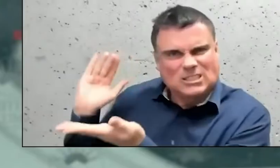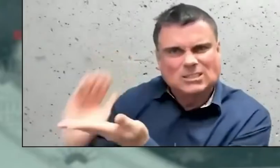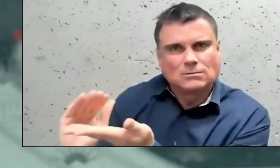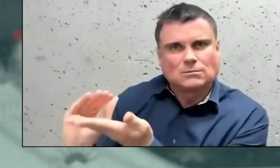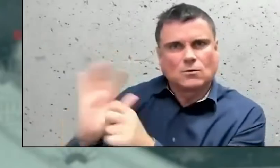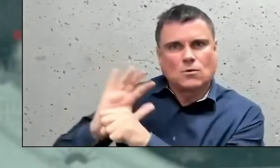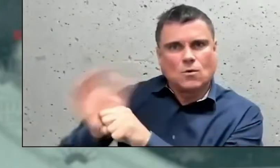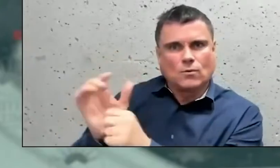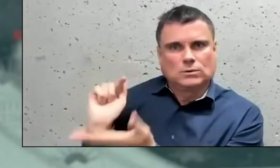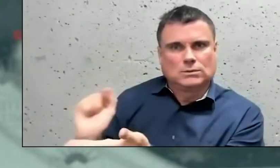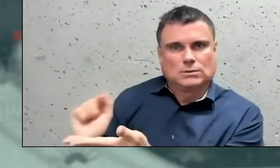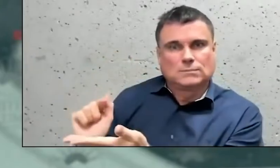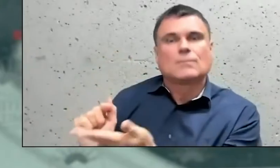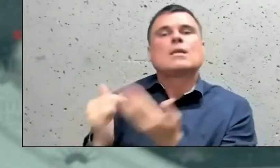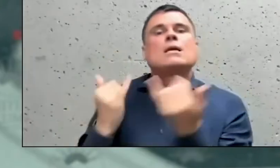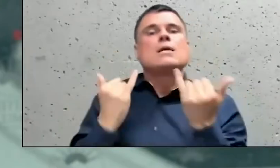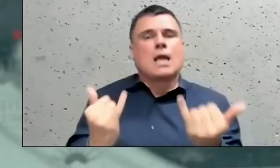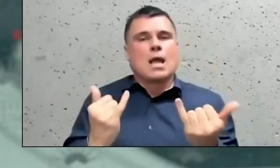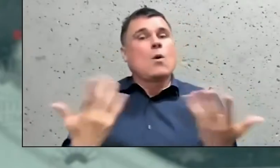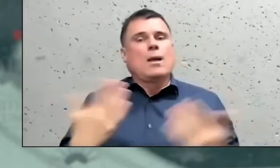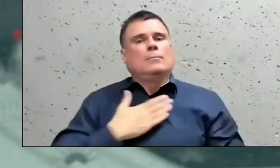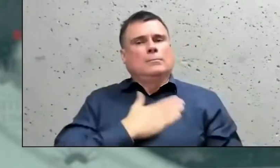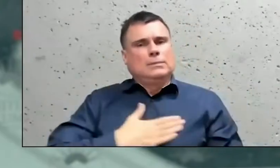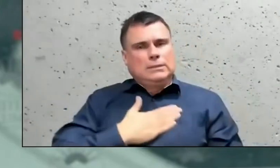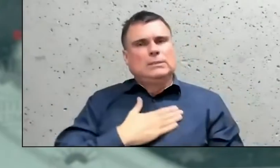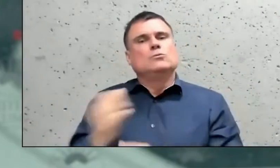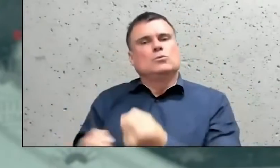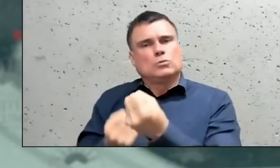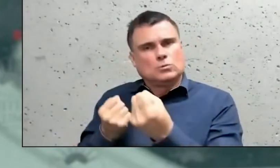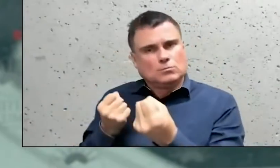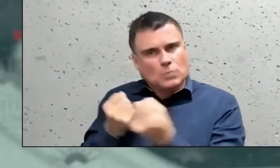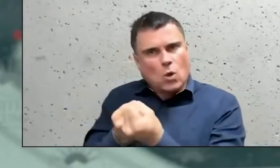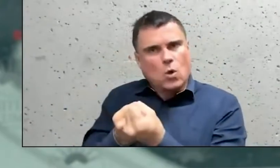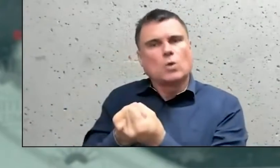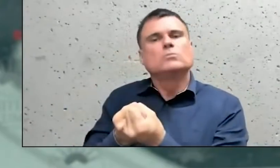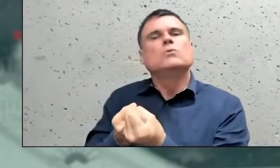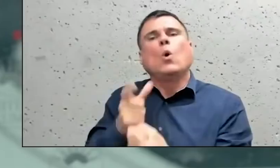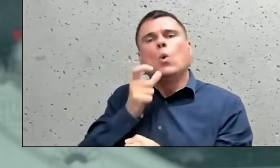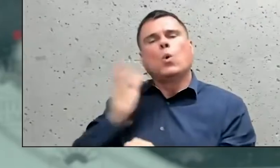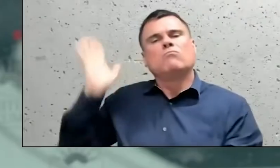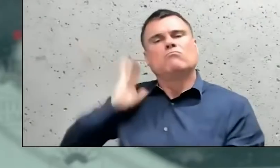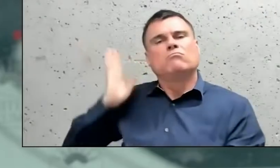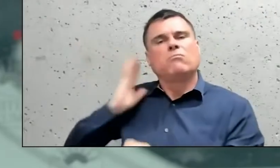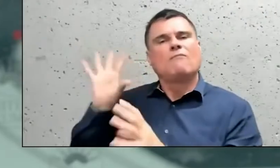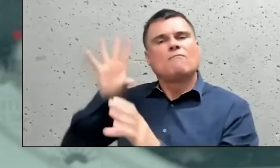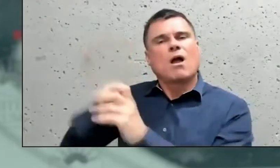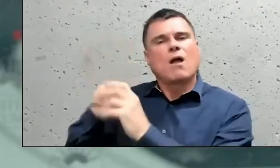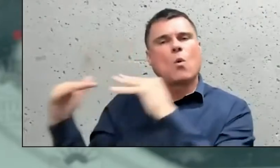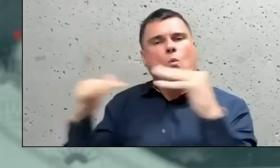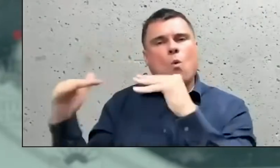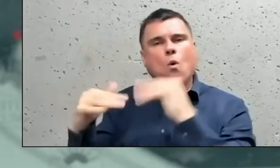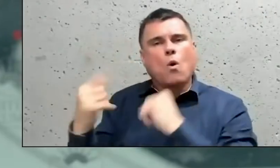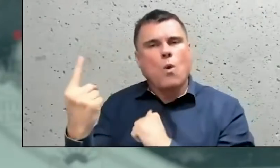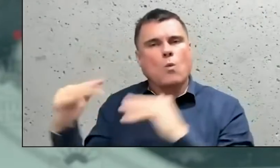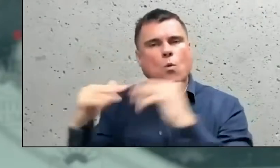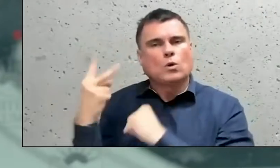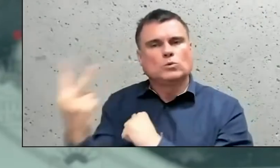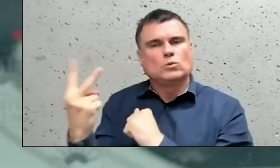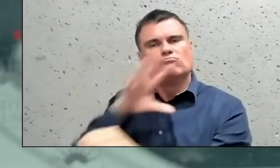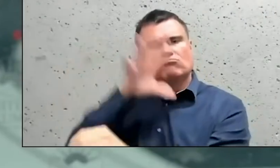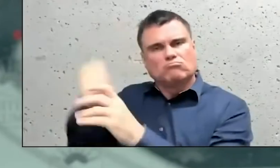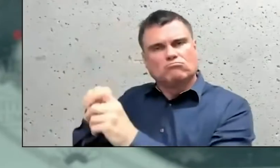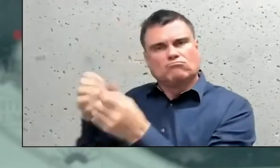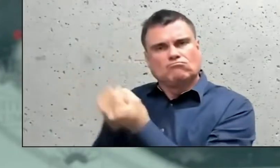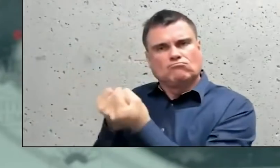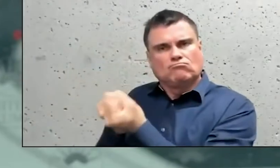everywhere by continuing to do our part. And let's protect the healthcare workers who are also out